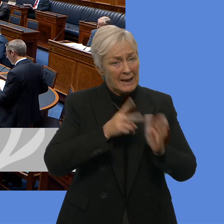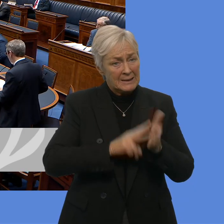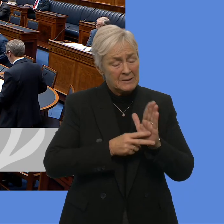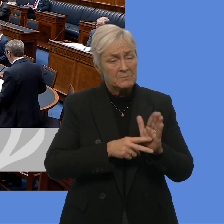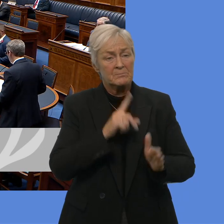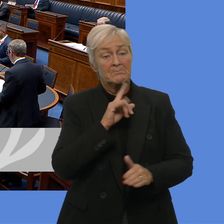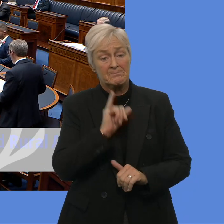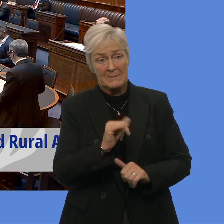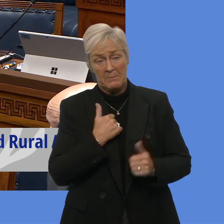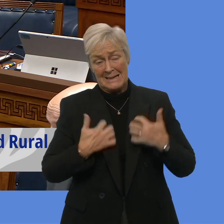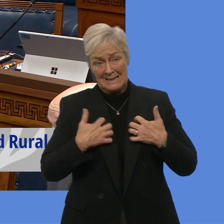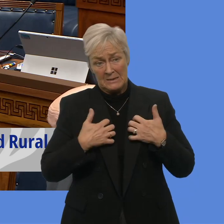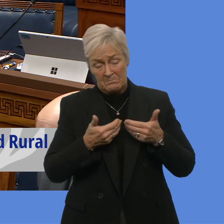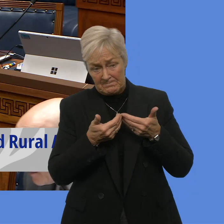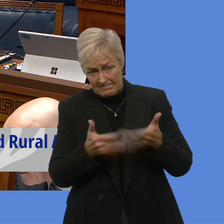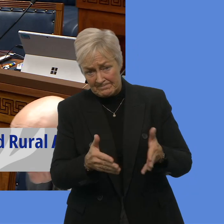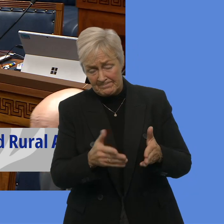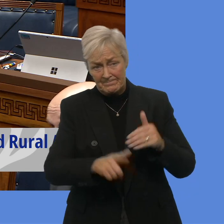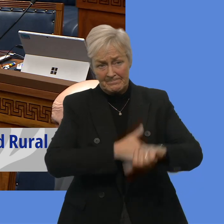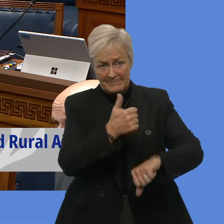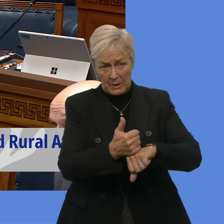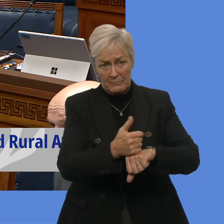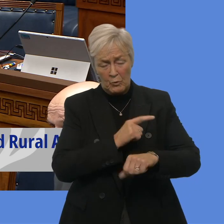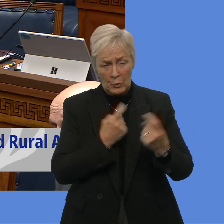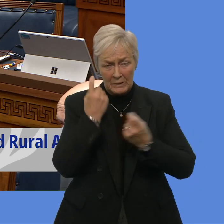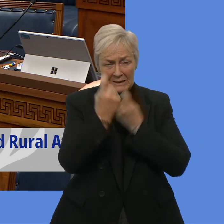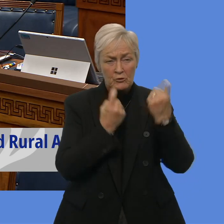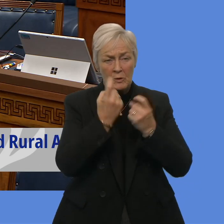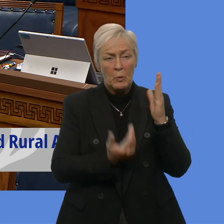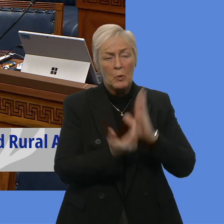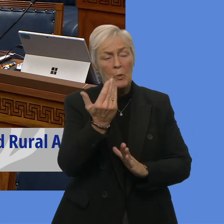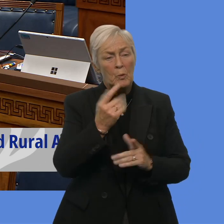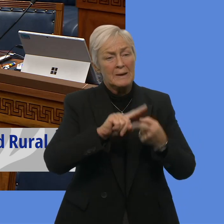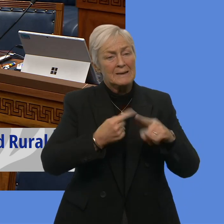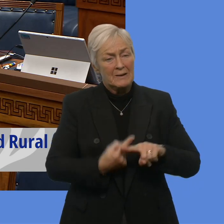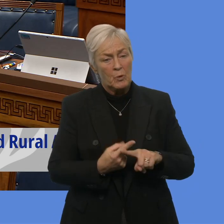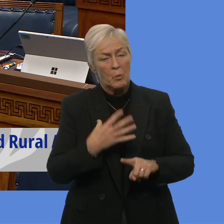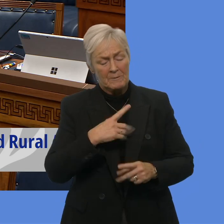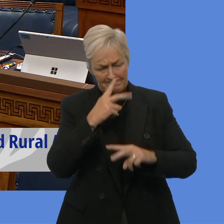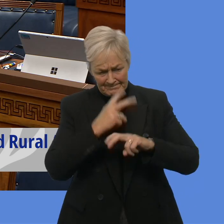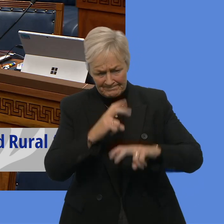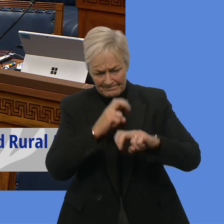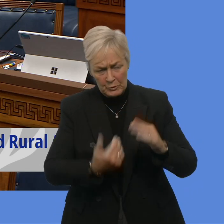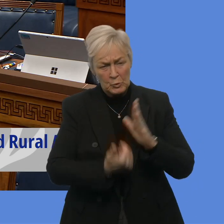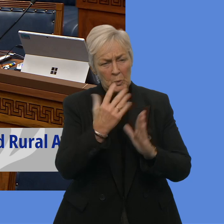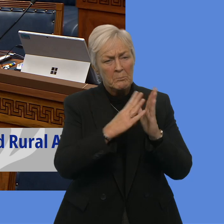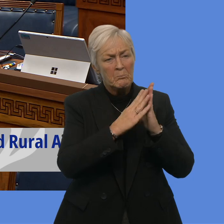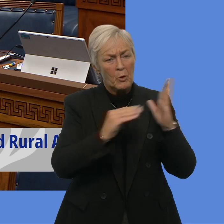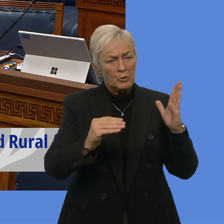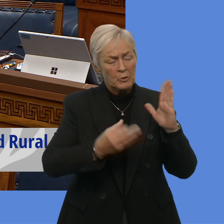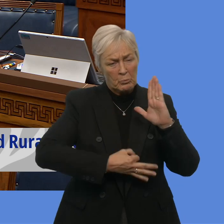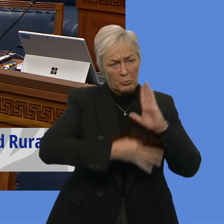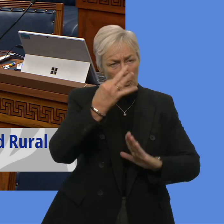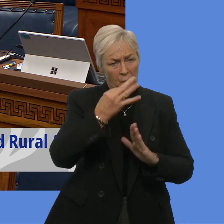to bring forward proposals to set up an independent EPA for consideration by the Executive. I want to explore models that would deliver improved and more